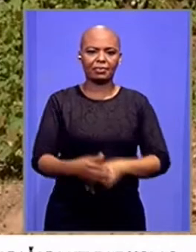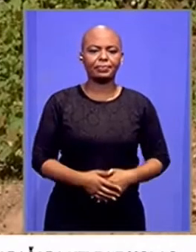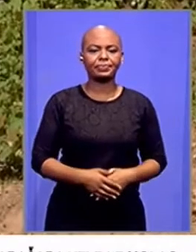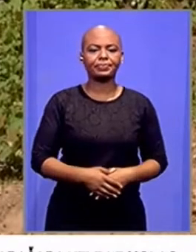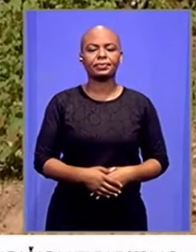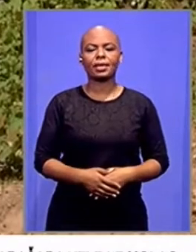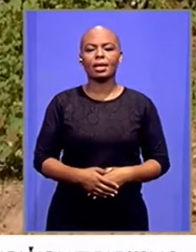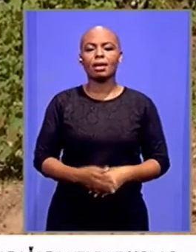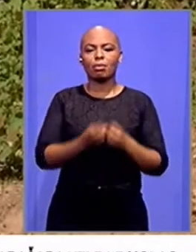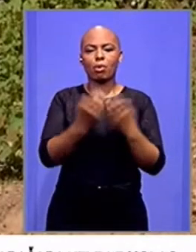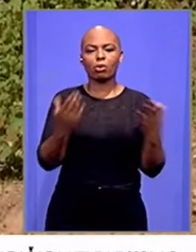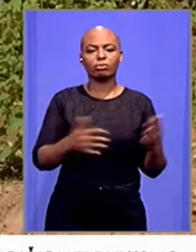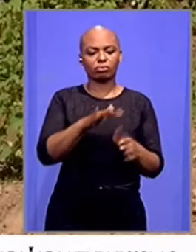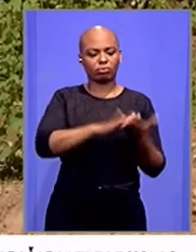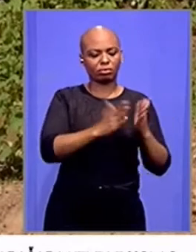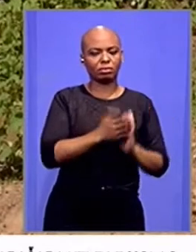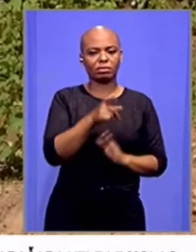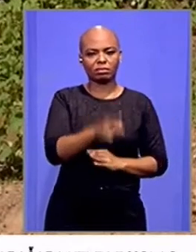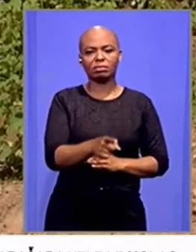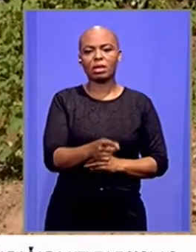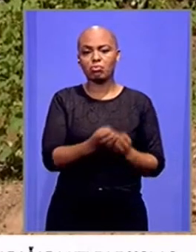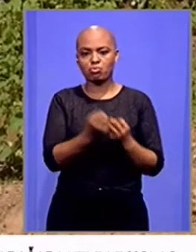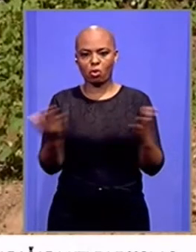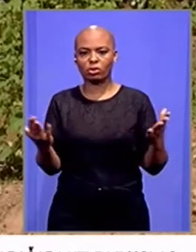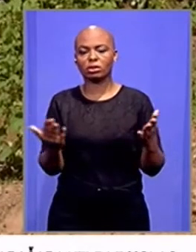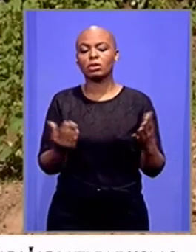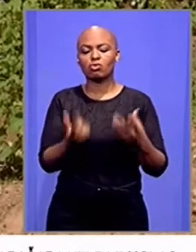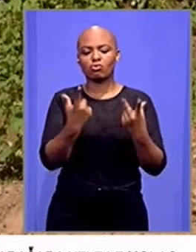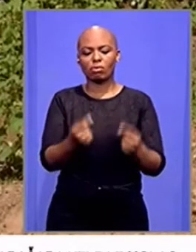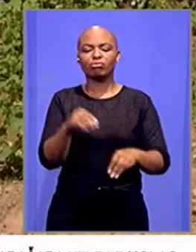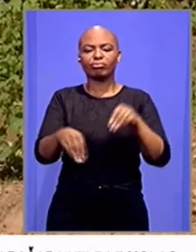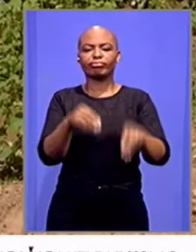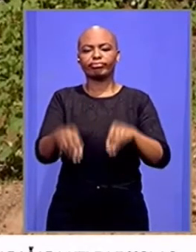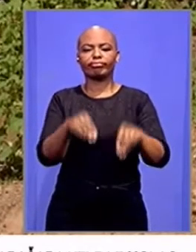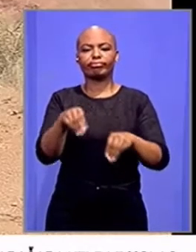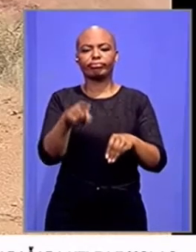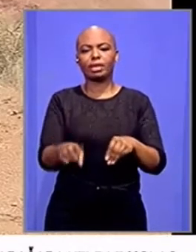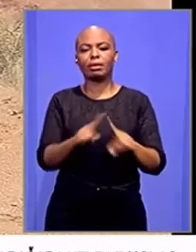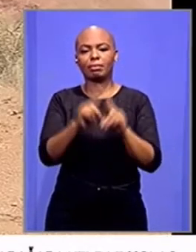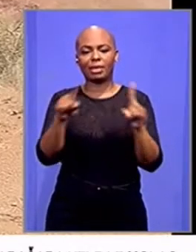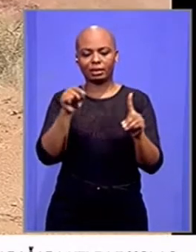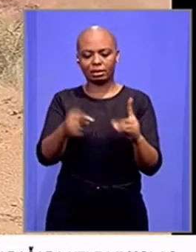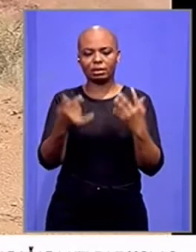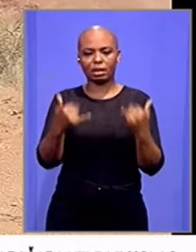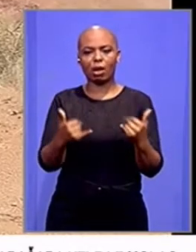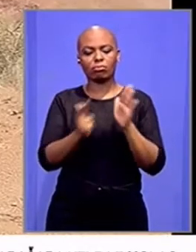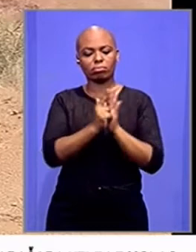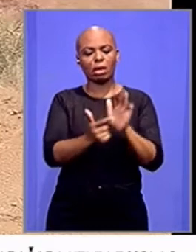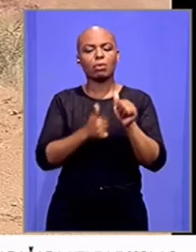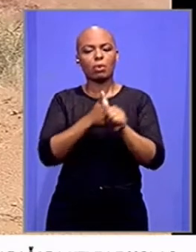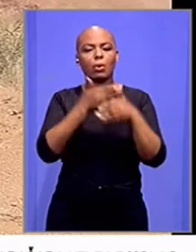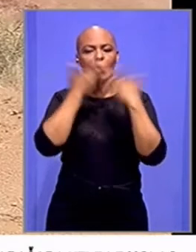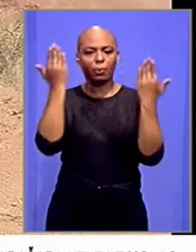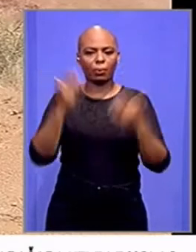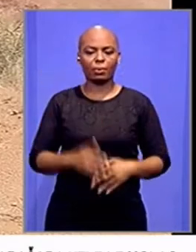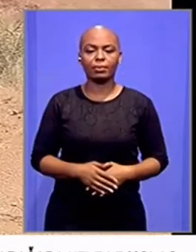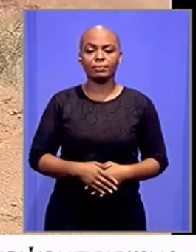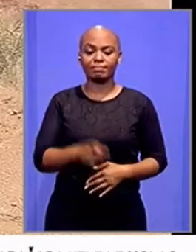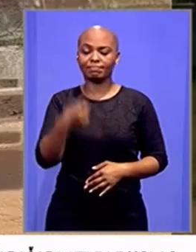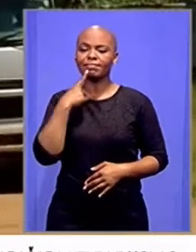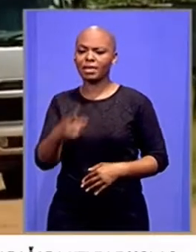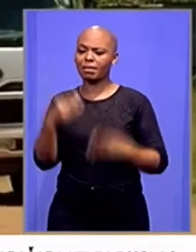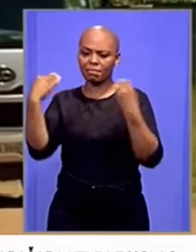balemi ba kgorogetswe ke bosenyi jono mme maiteko a bone a go bona thuso a iteile se foletse ka ntlha ya fa kgwebo eno e